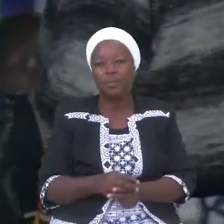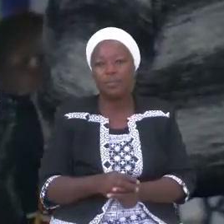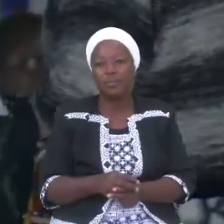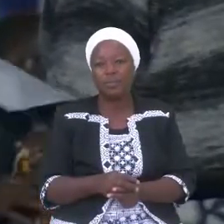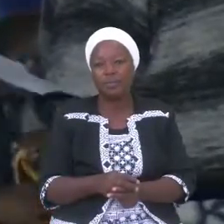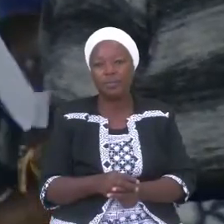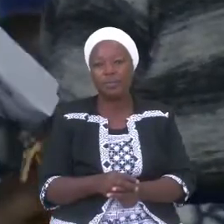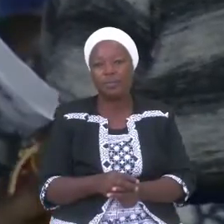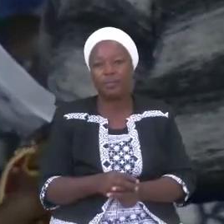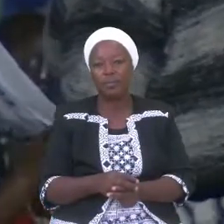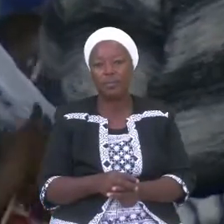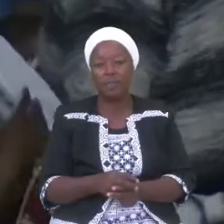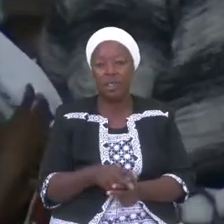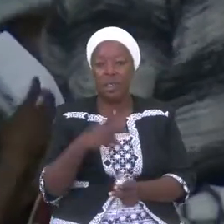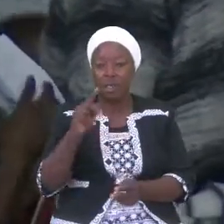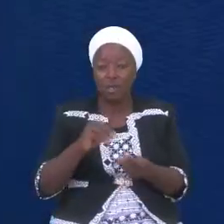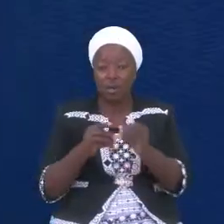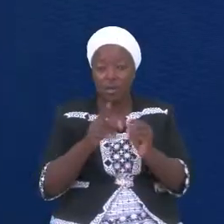The number plus